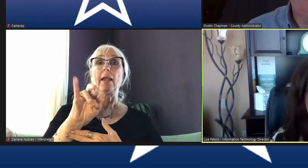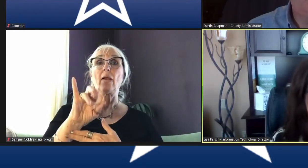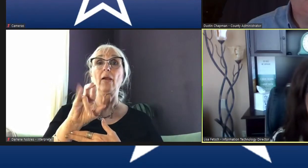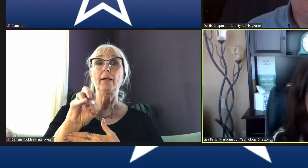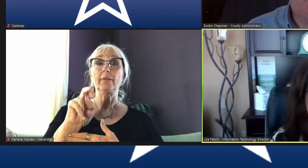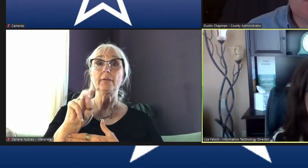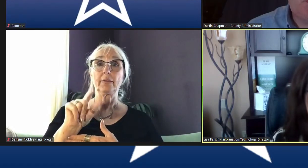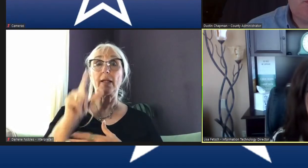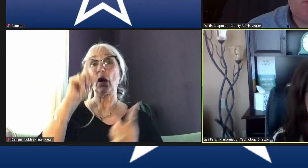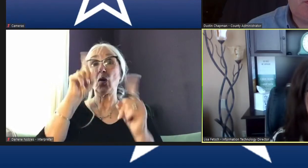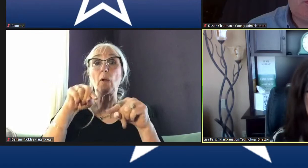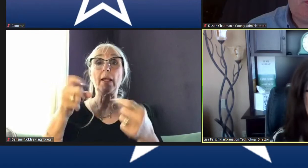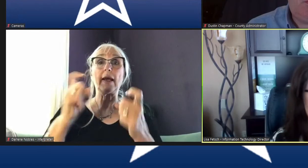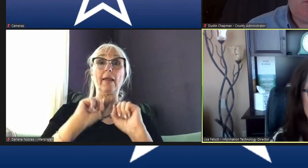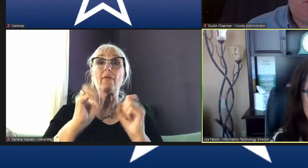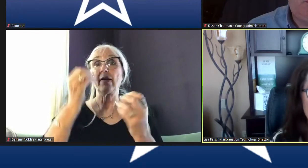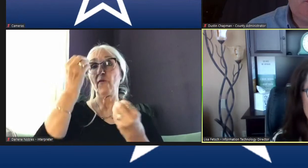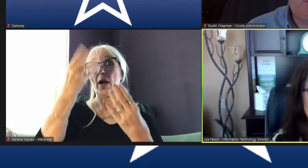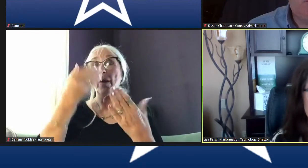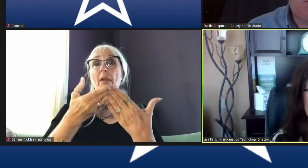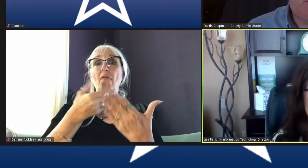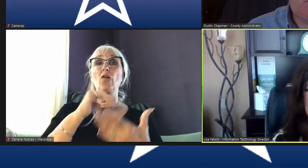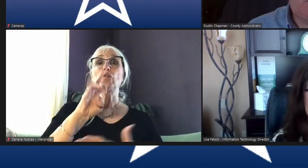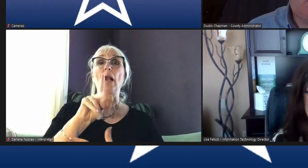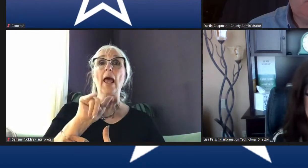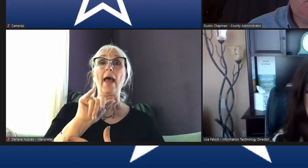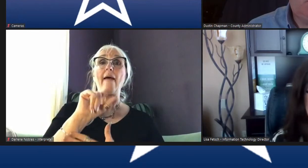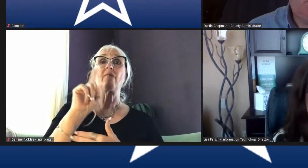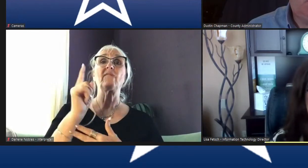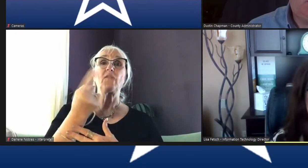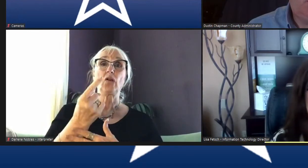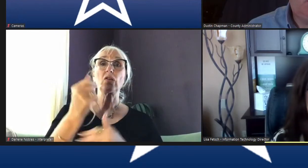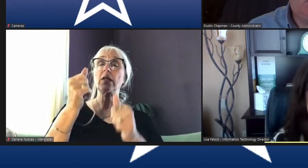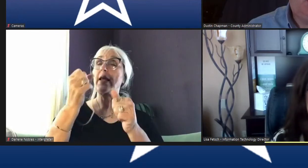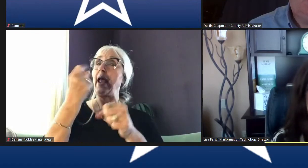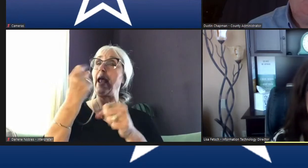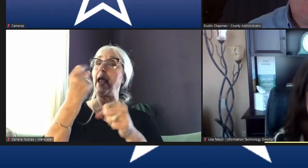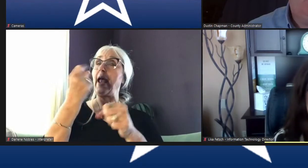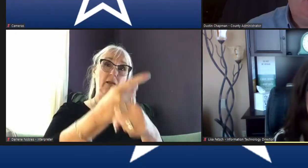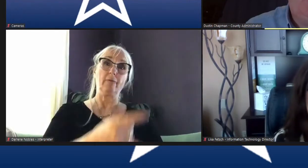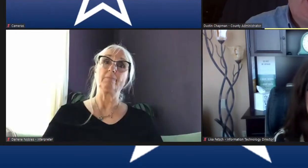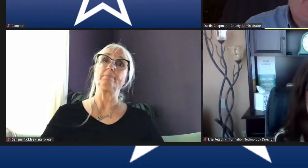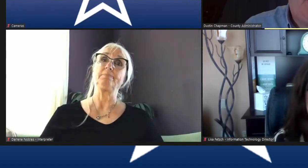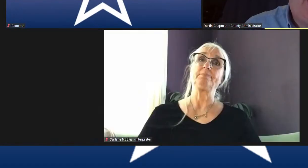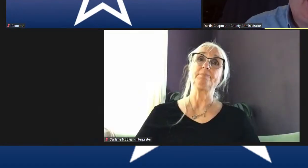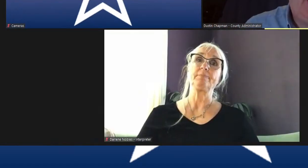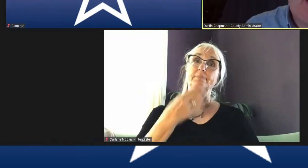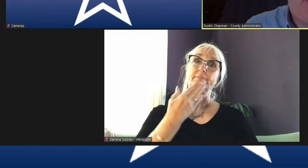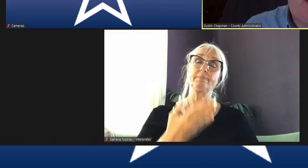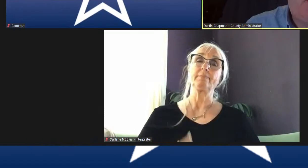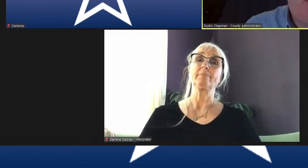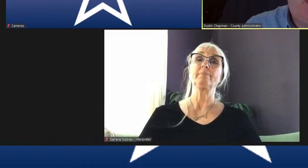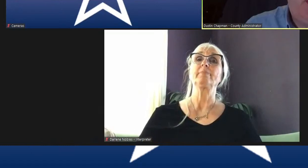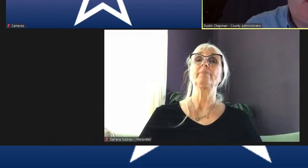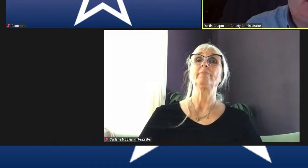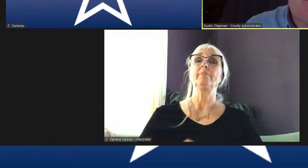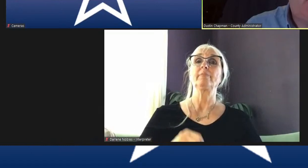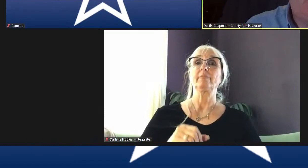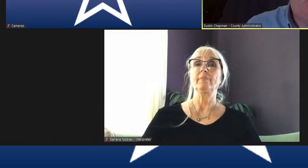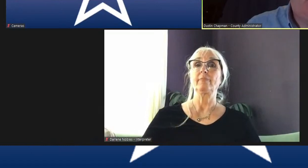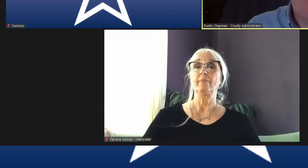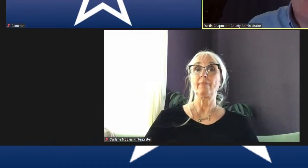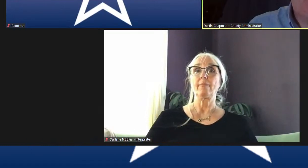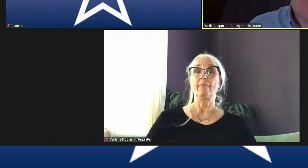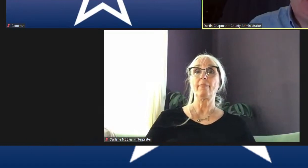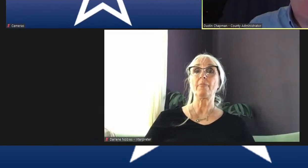prior to July 1st of every budget year. Super. Thank you. Thank you. All right. Under item I, capital improvement and